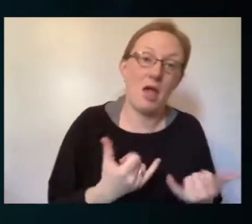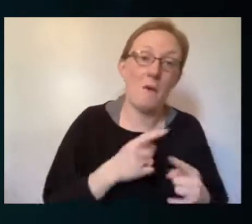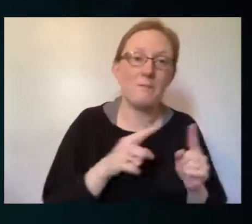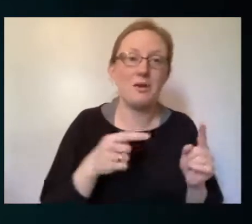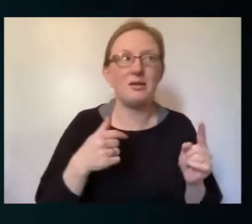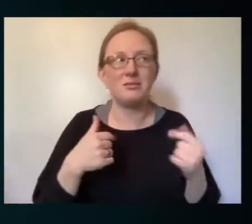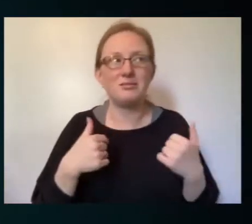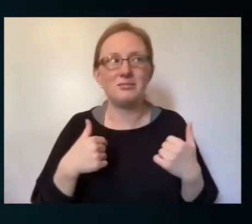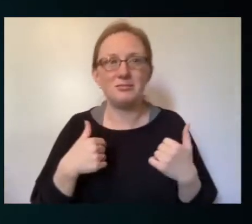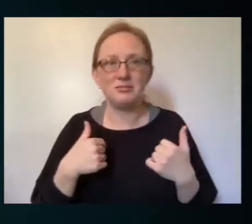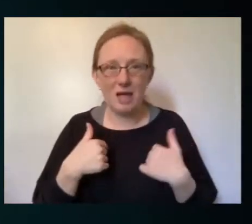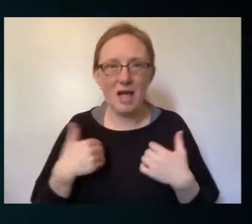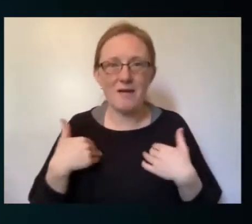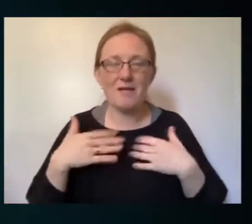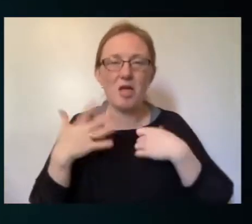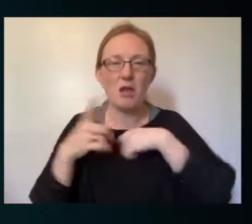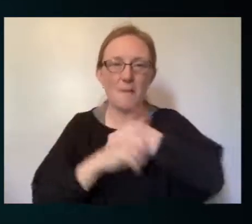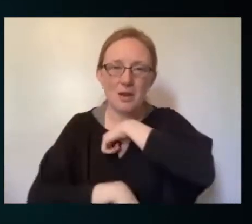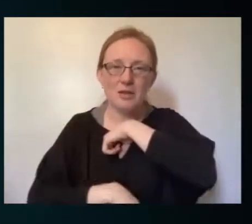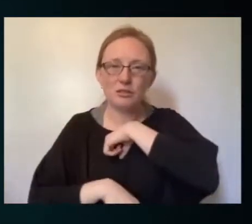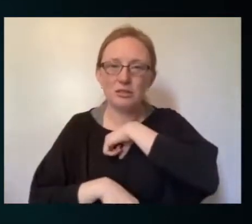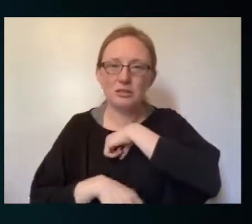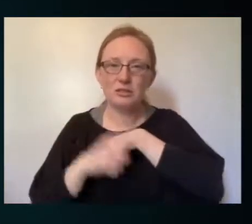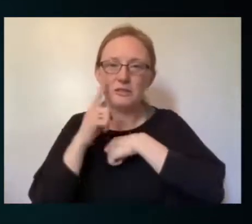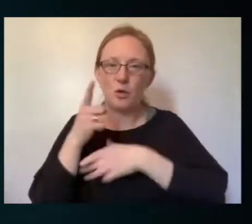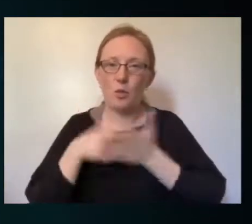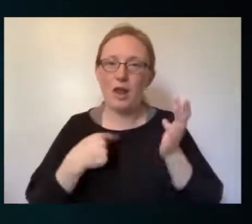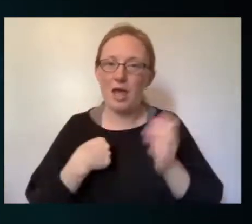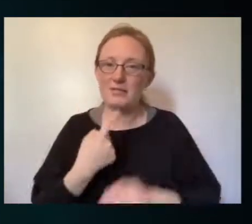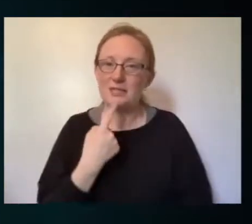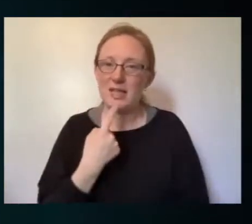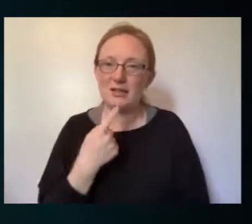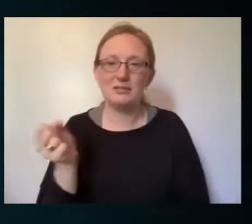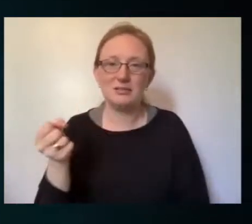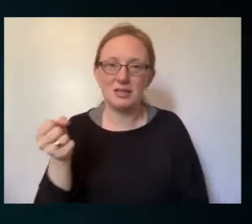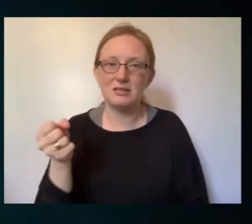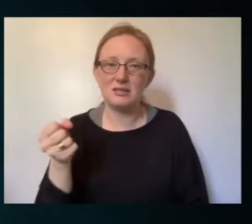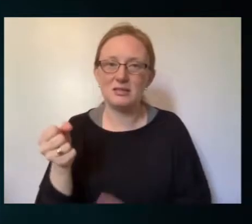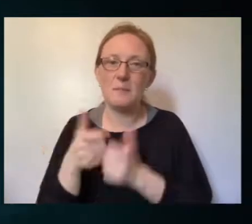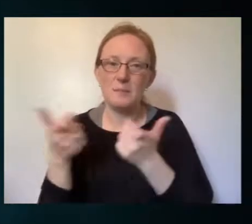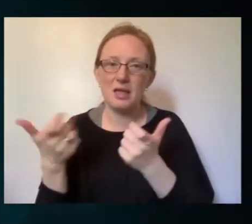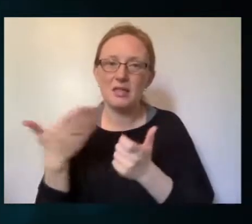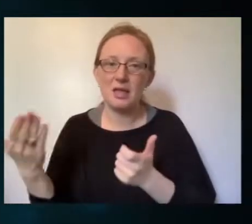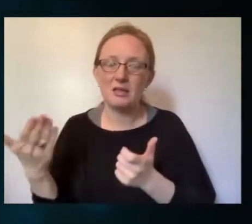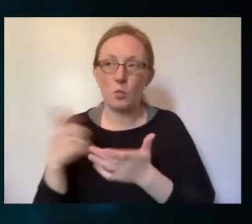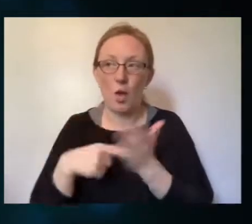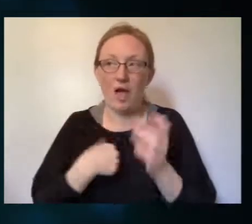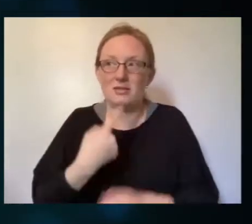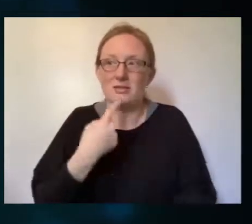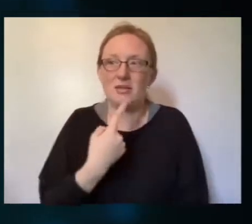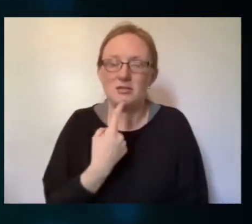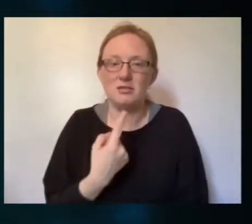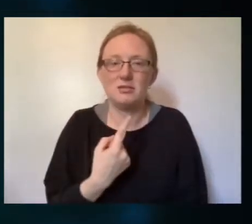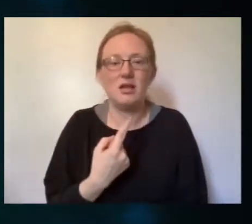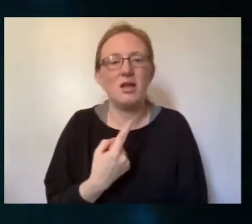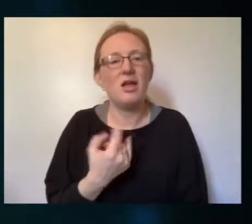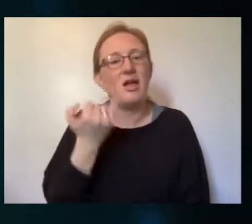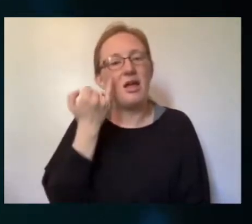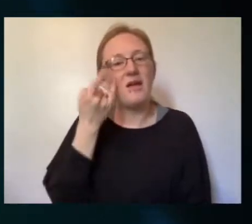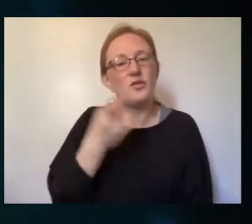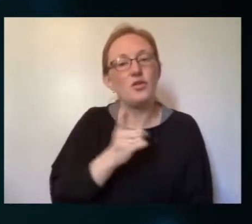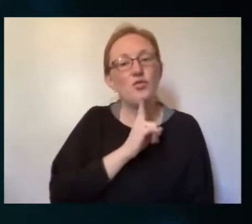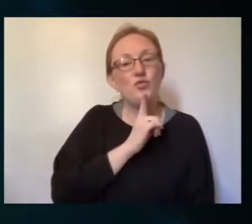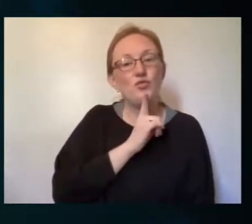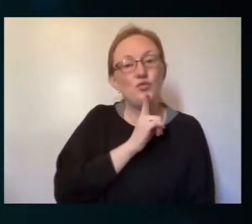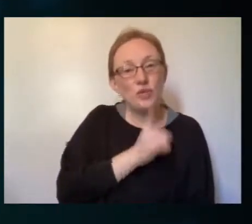I've paid huge penalties for the things that I've said, huge penalties. And I think that if we really are